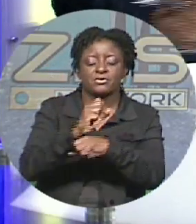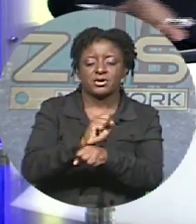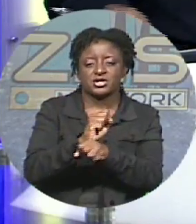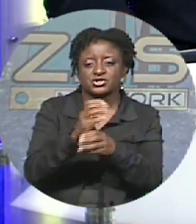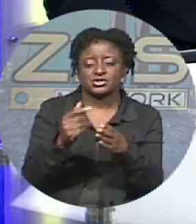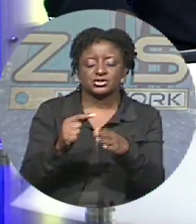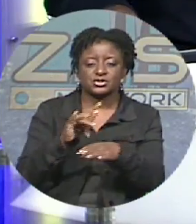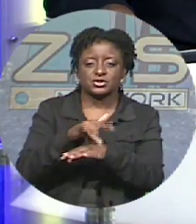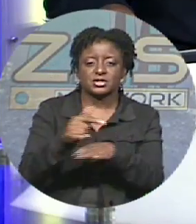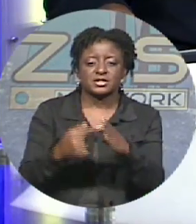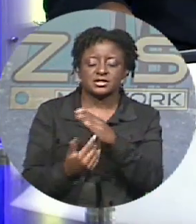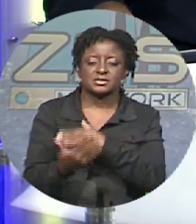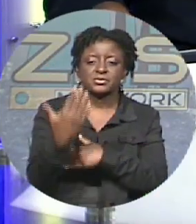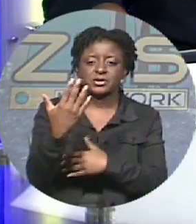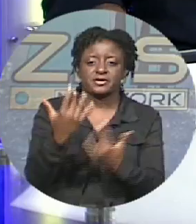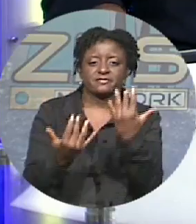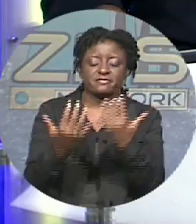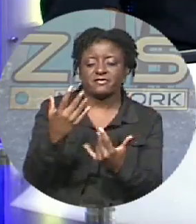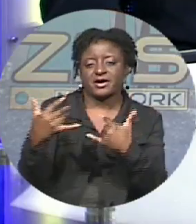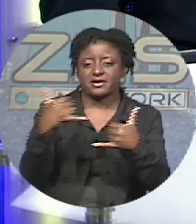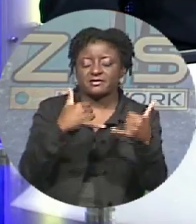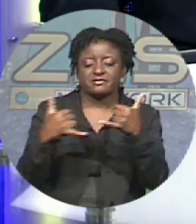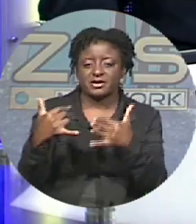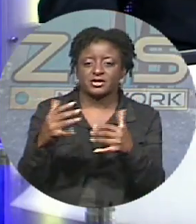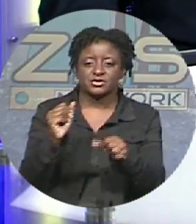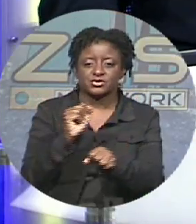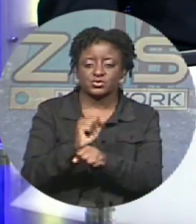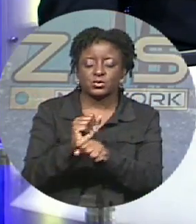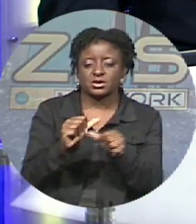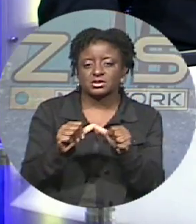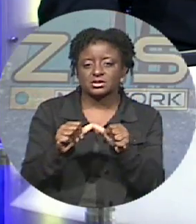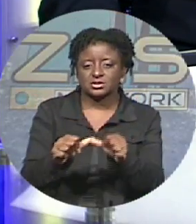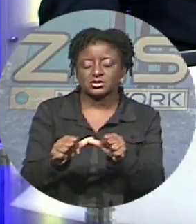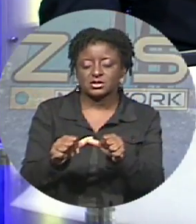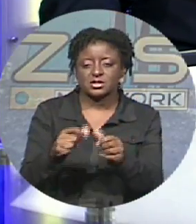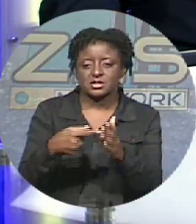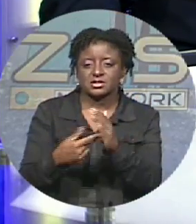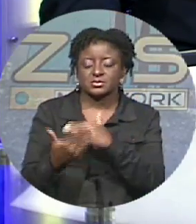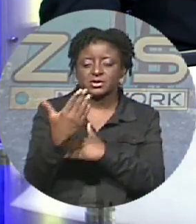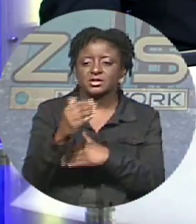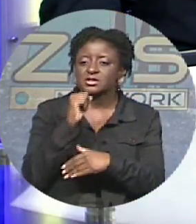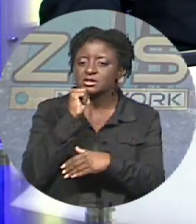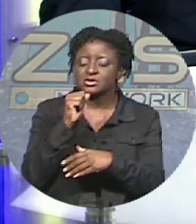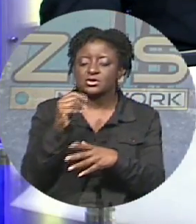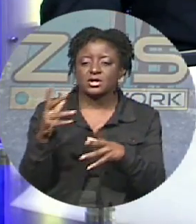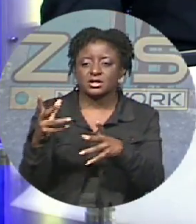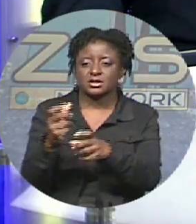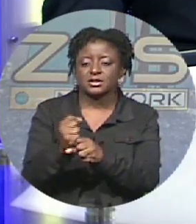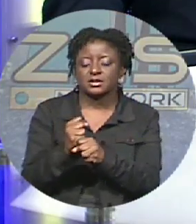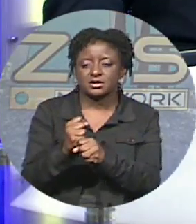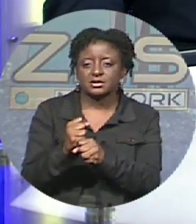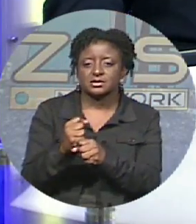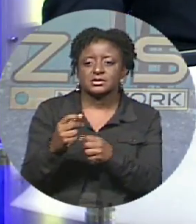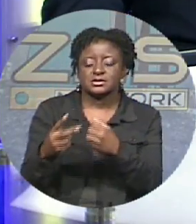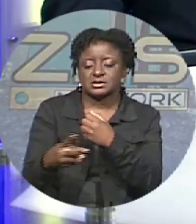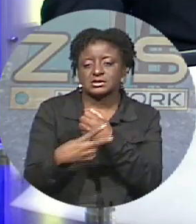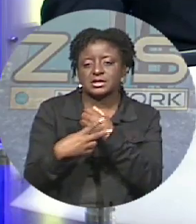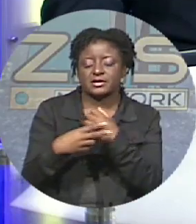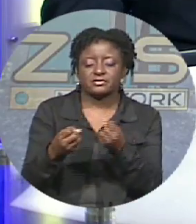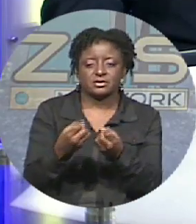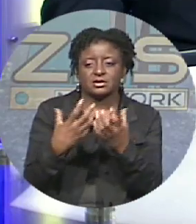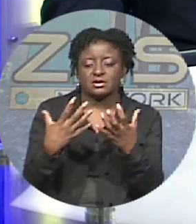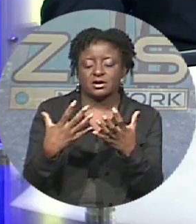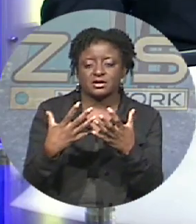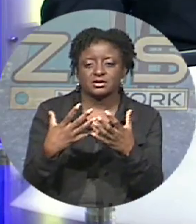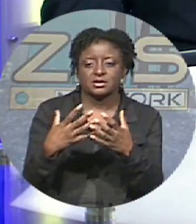through the early morning, but not much could be recovered. Our Janae Noel Ferguson has the story and the owners of and the future plans, that